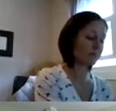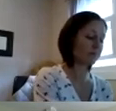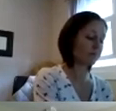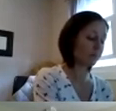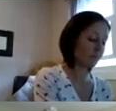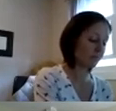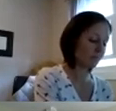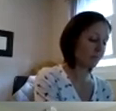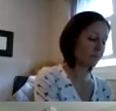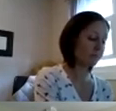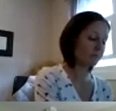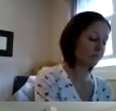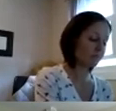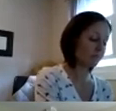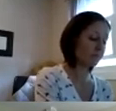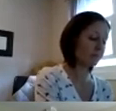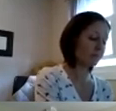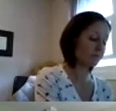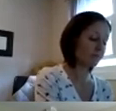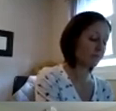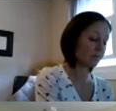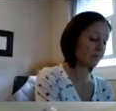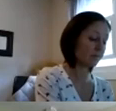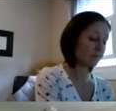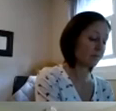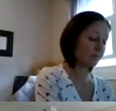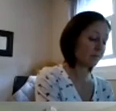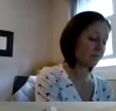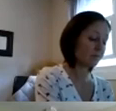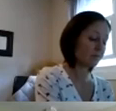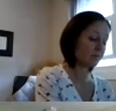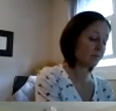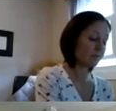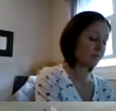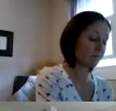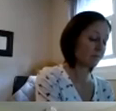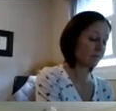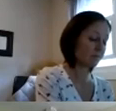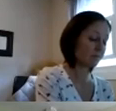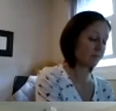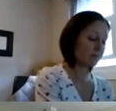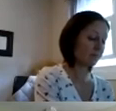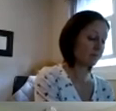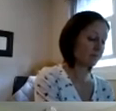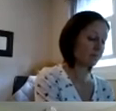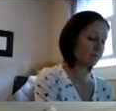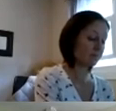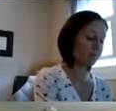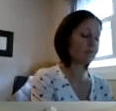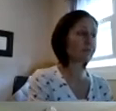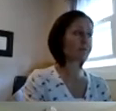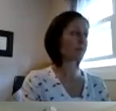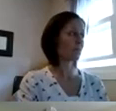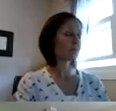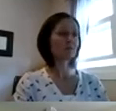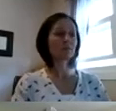team. So we'll ask that you base the selection of that person on the project that you want to